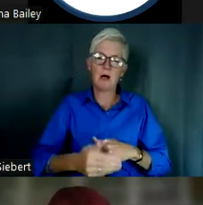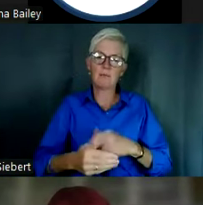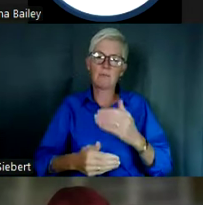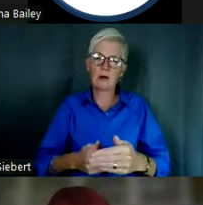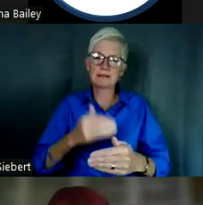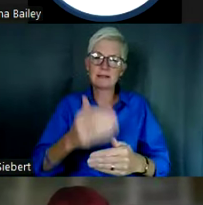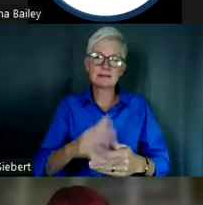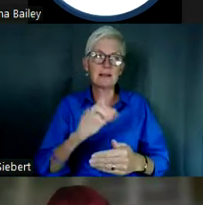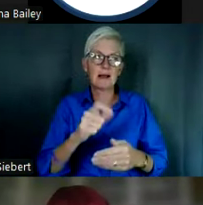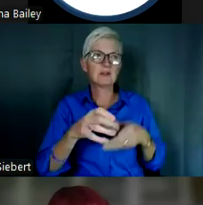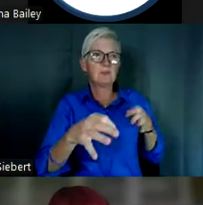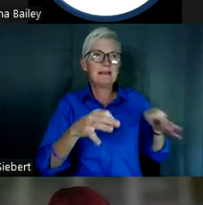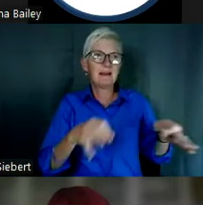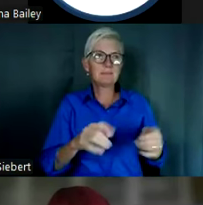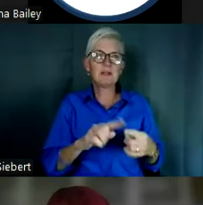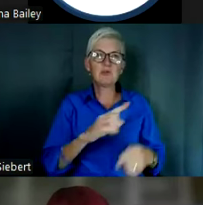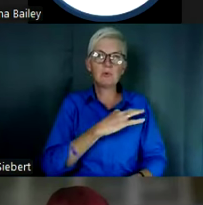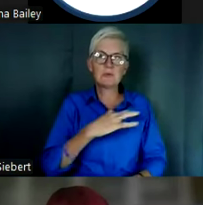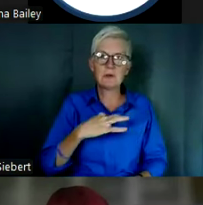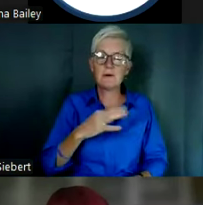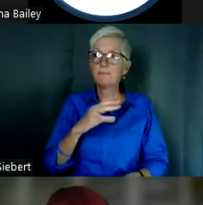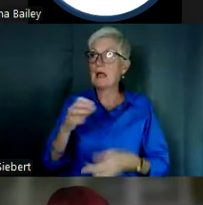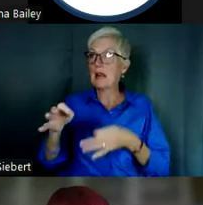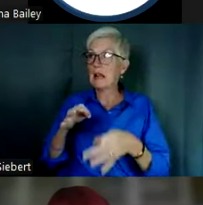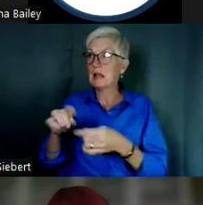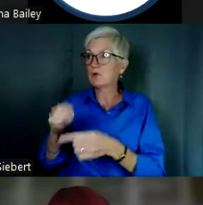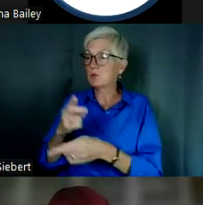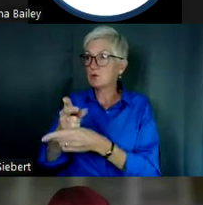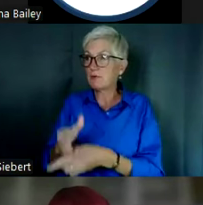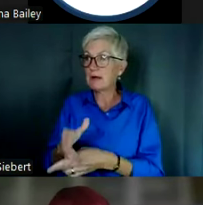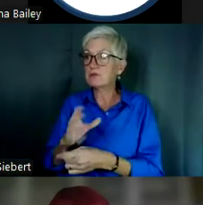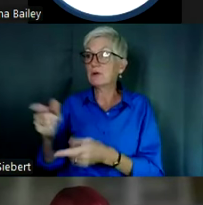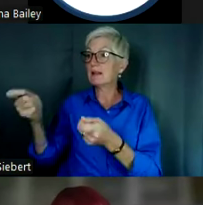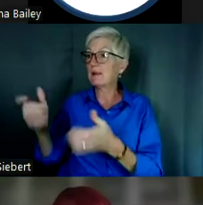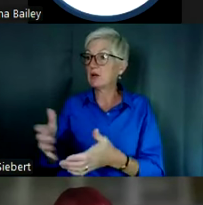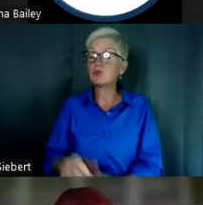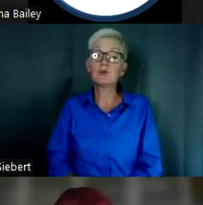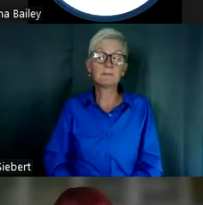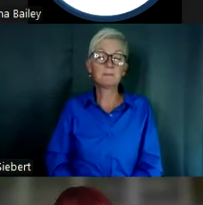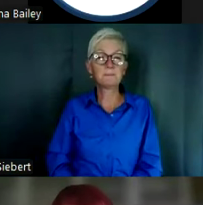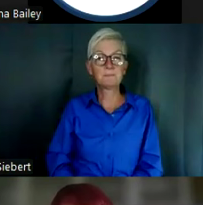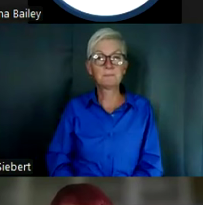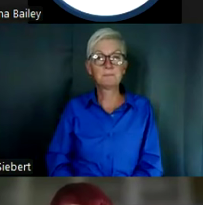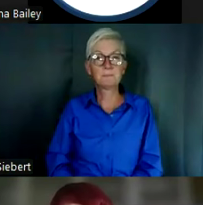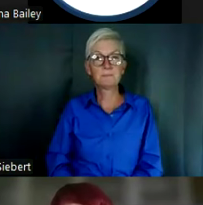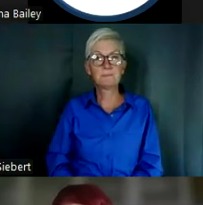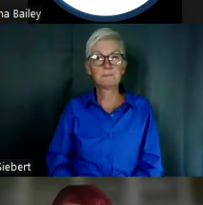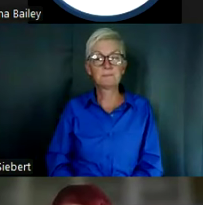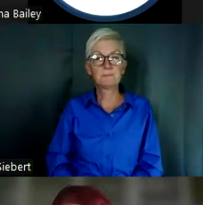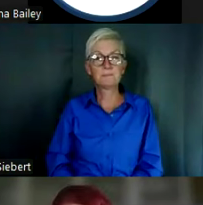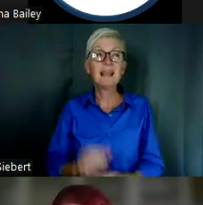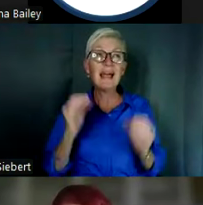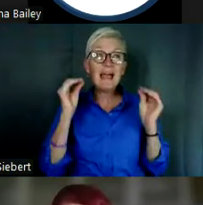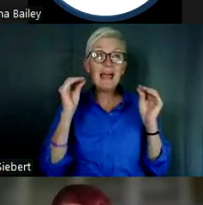that articulated to my employees? How is that articulated to my supervisors and my managers? And educate